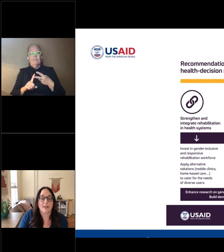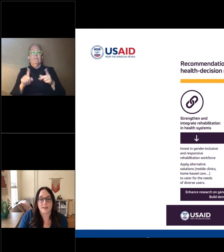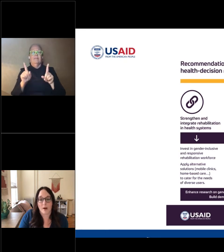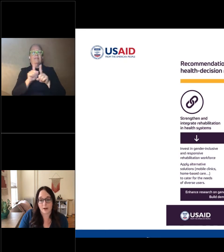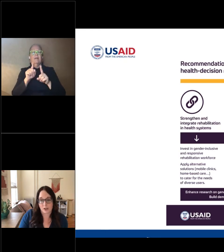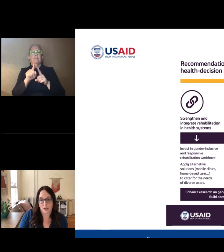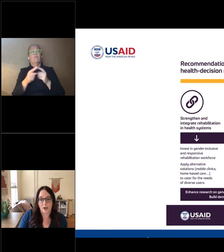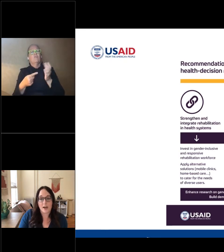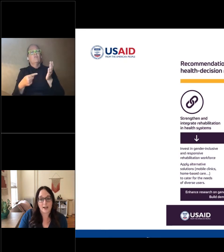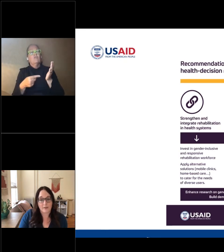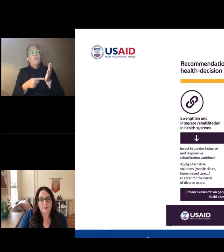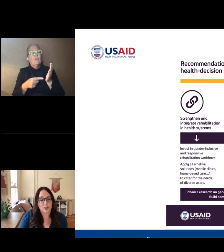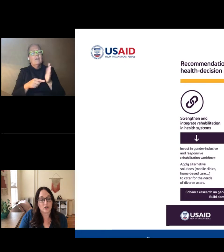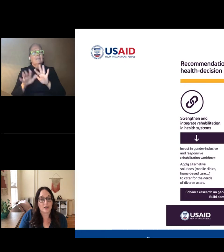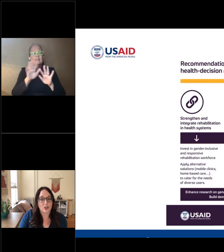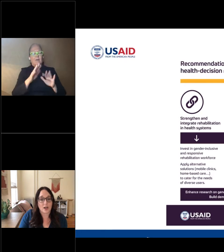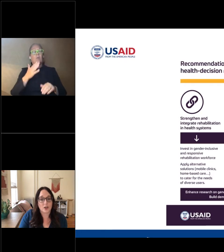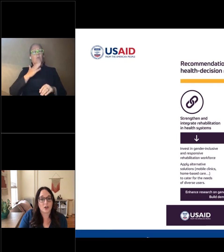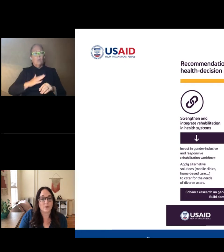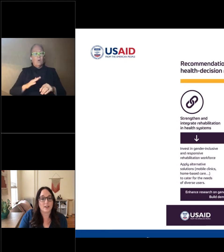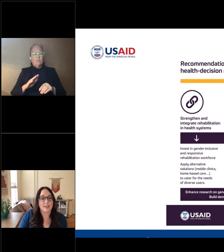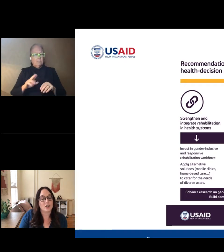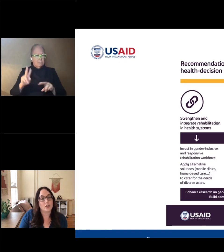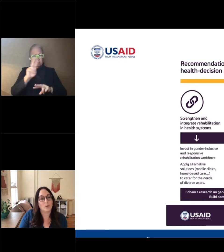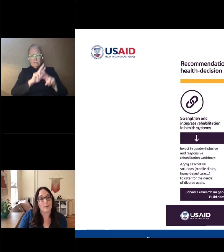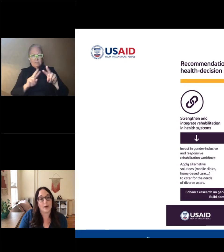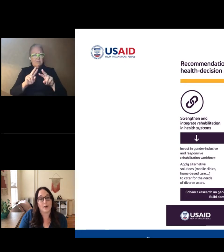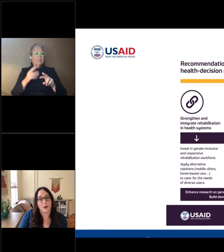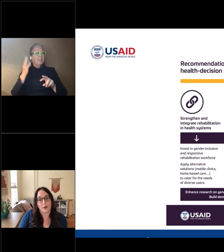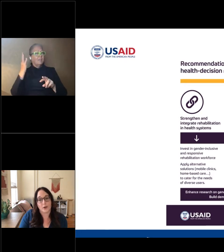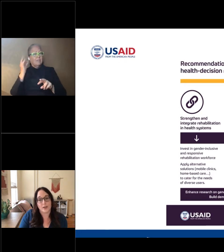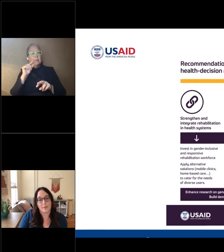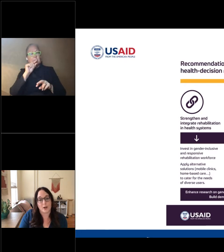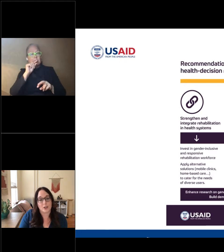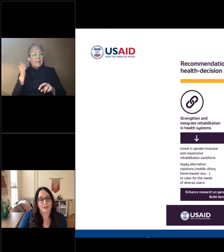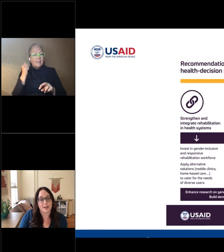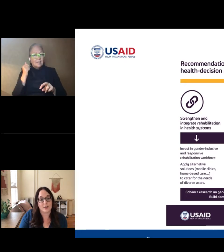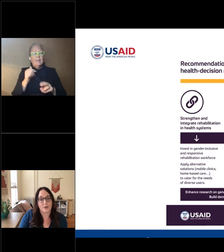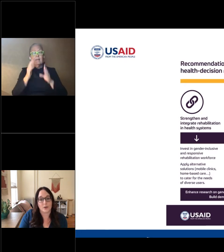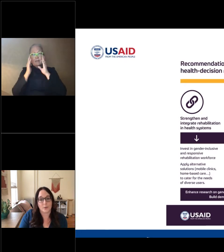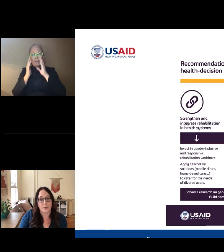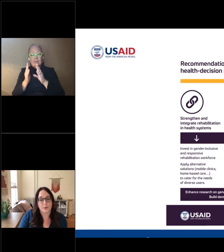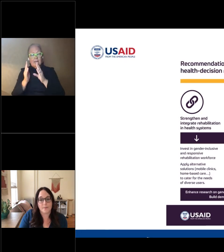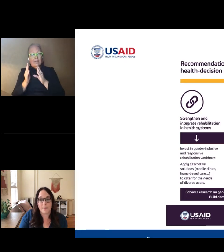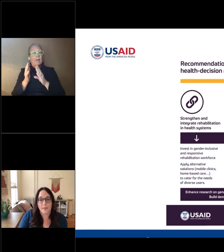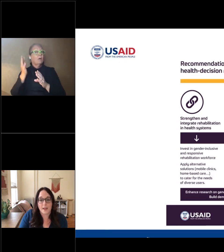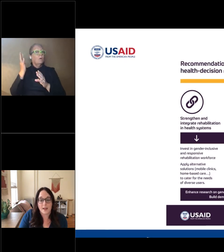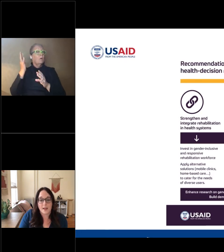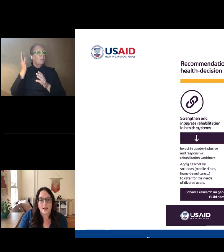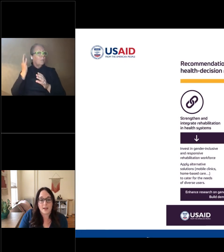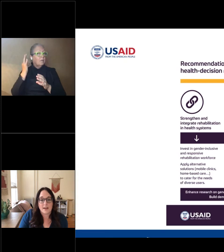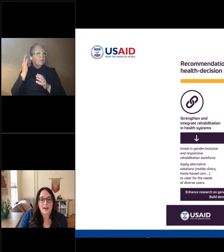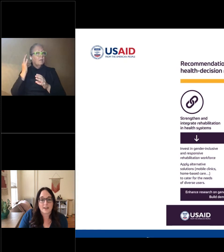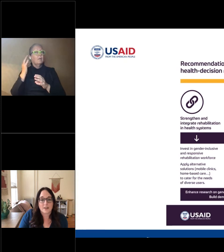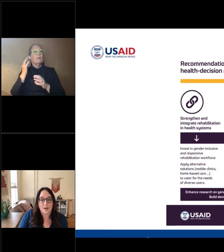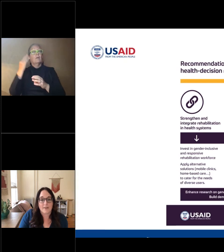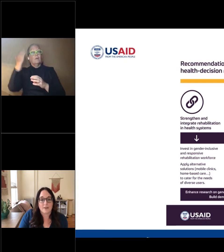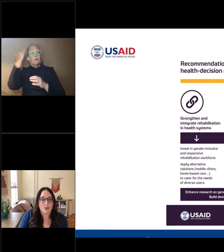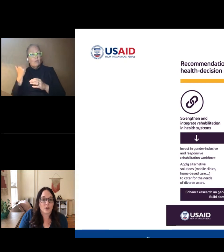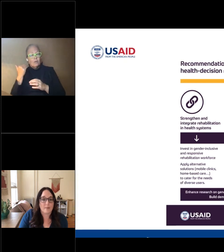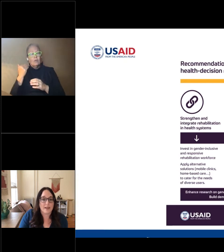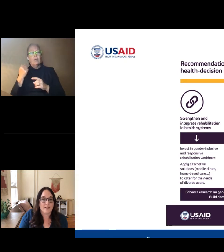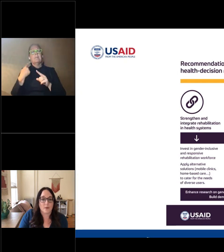to increase and monitor coverage across genders with attention to women, girls, and marginalized groups.